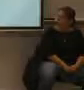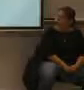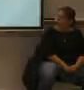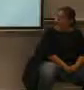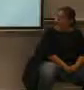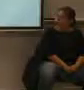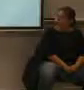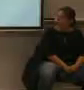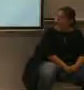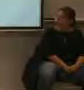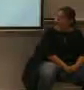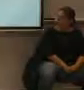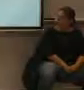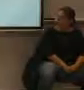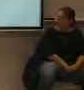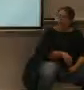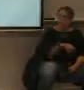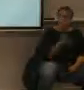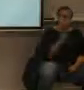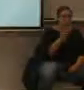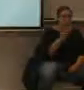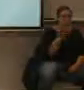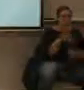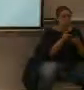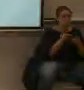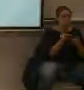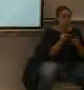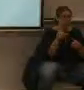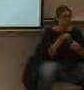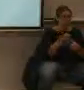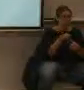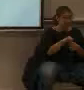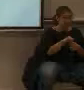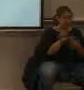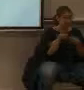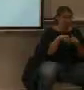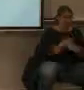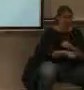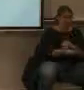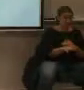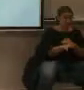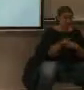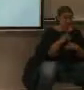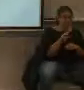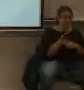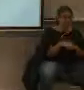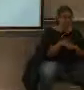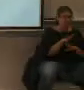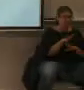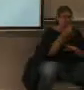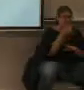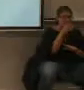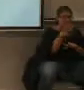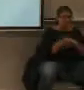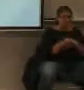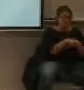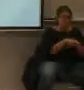And so we see in places where gasoline has gone down and sitting on top of the water